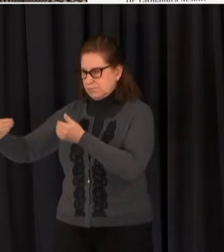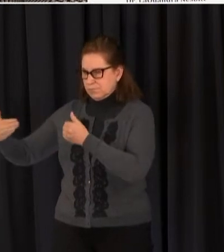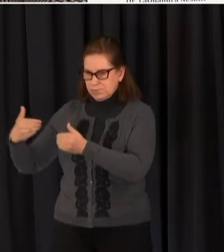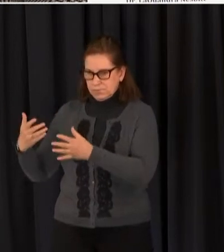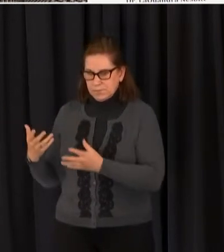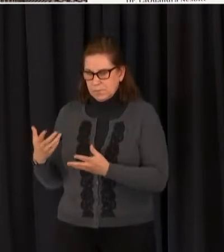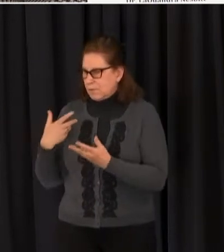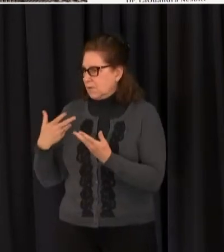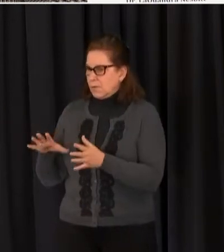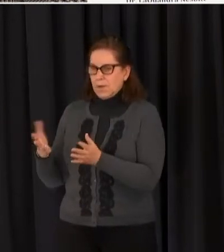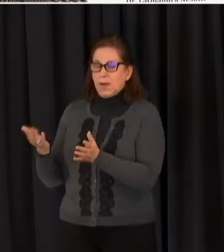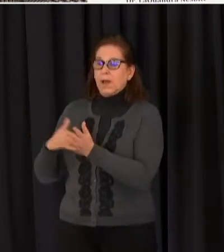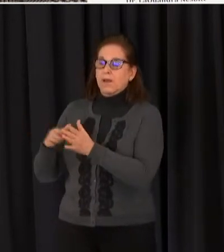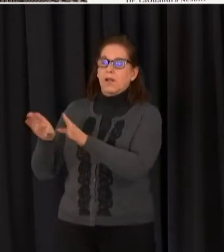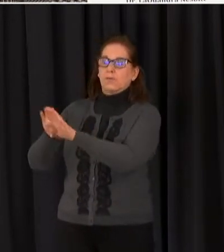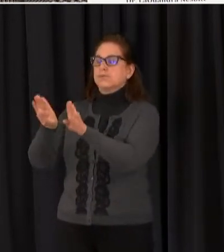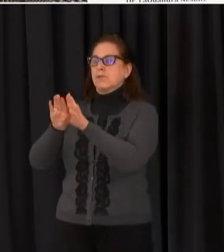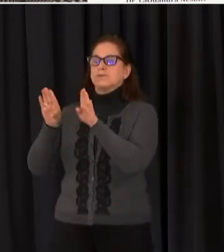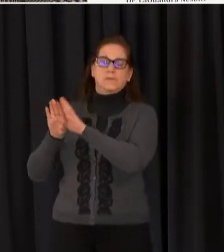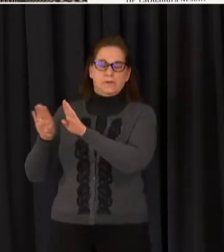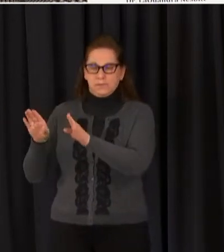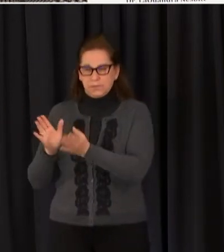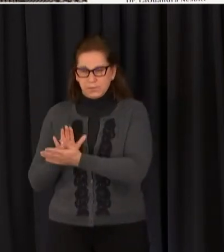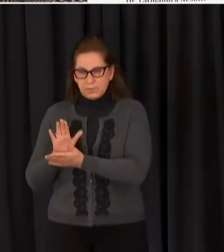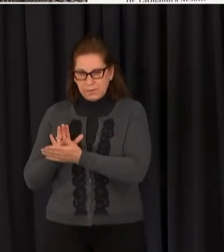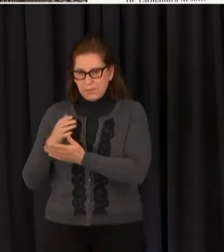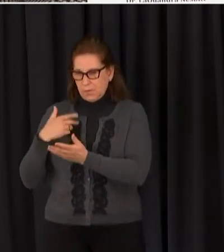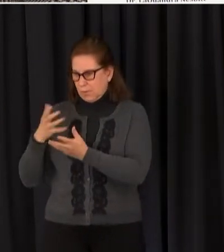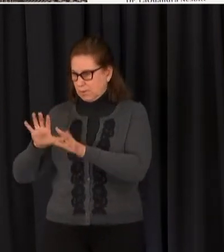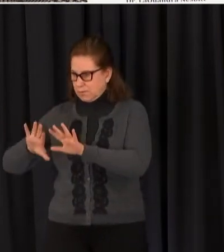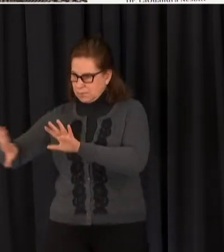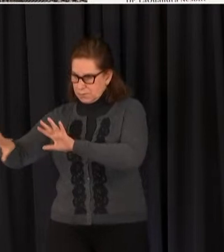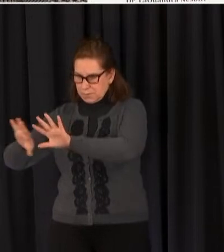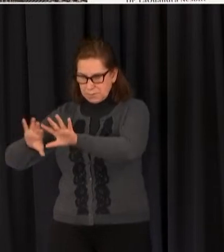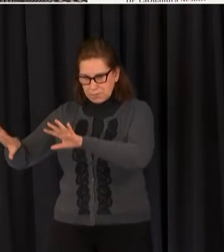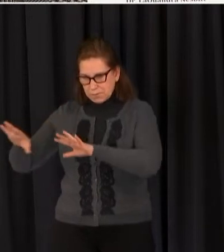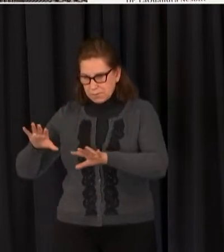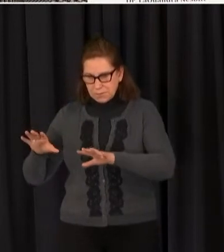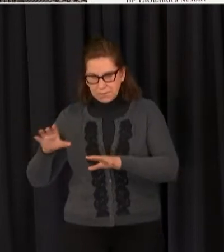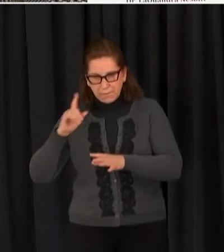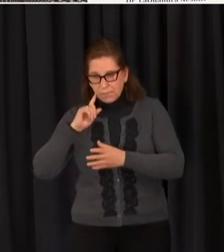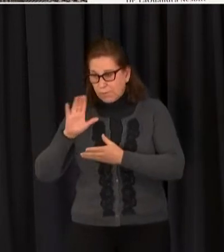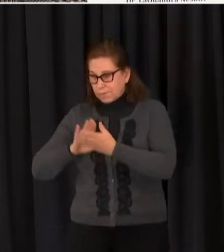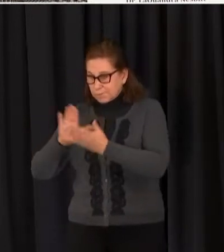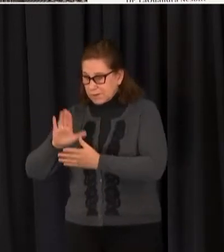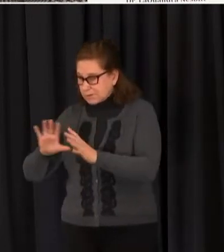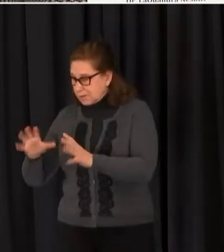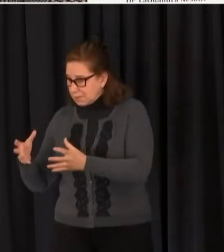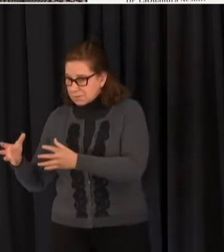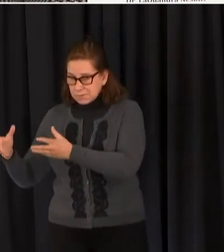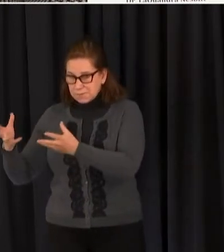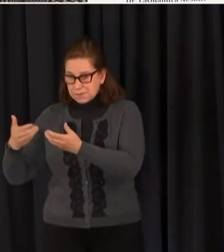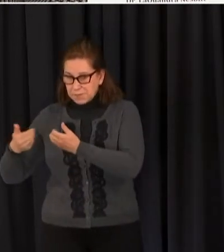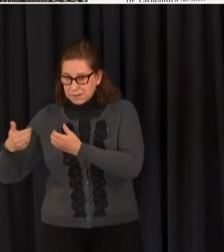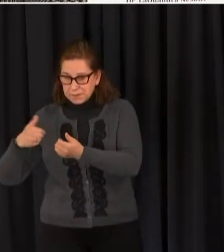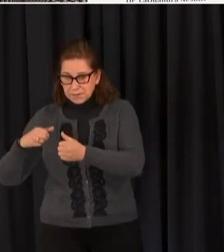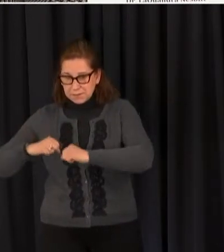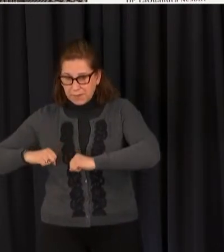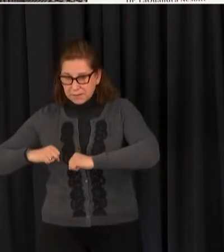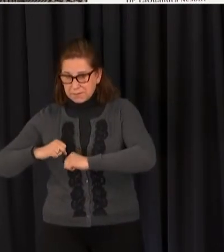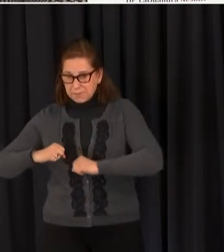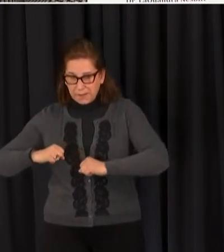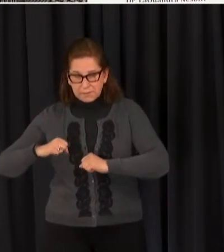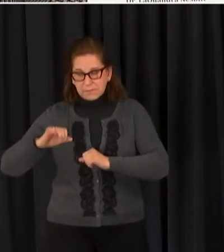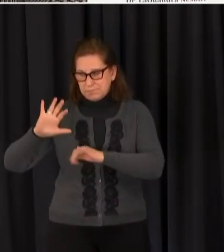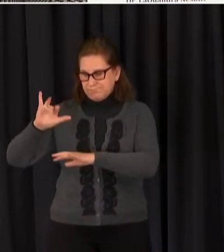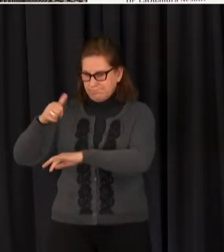impacted, or all the entire students in the particular grade level where cohorting and mixing may occur. So LEAs and